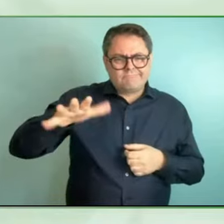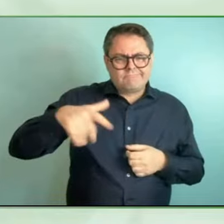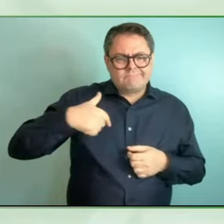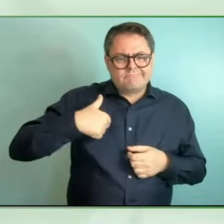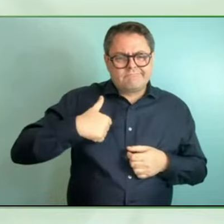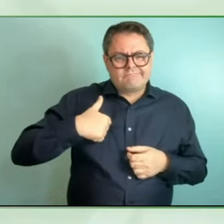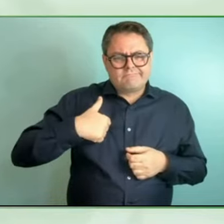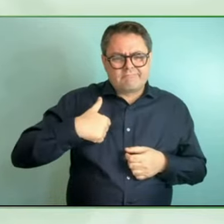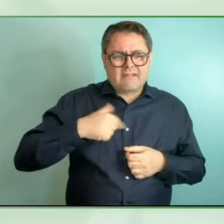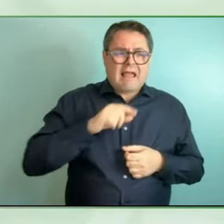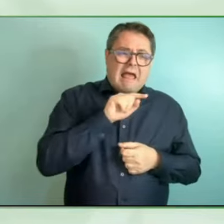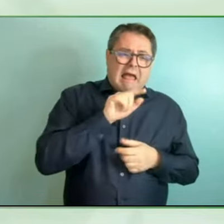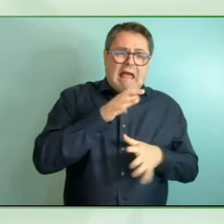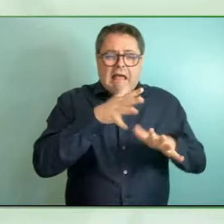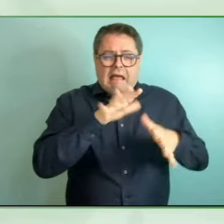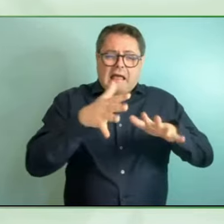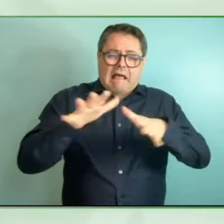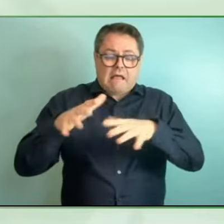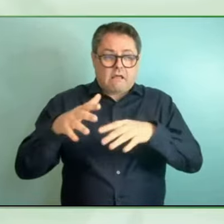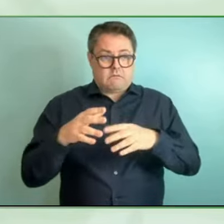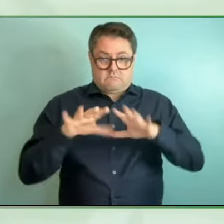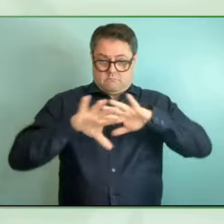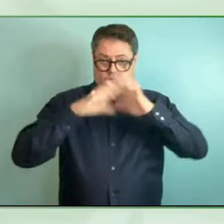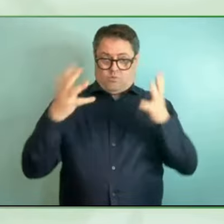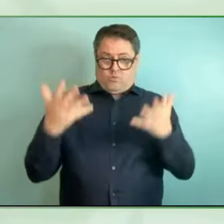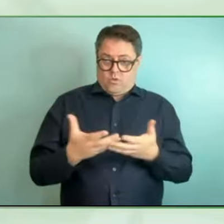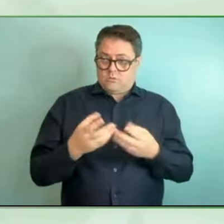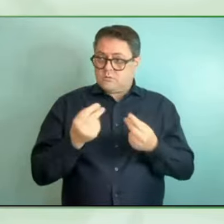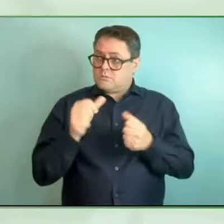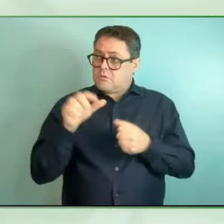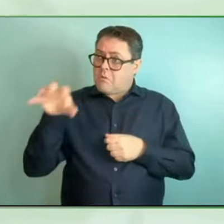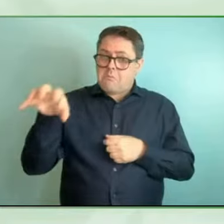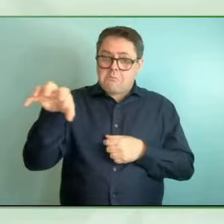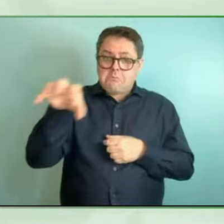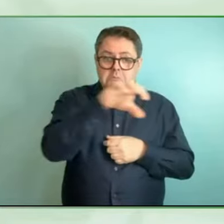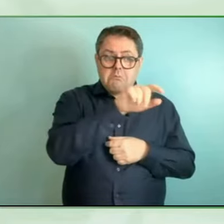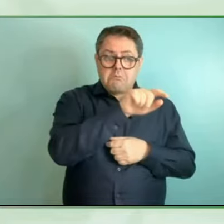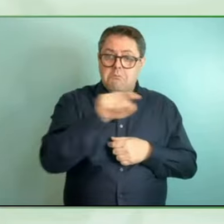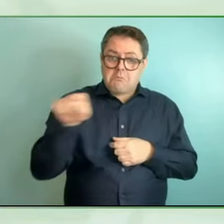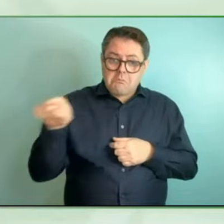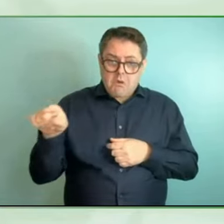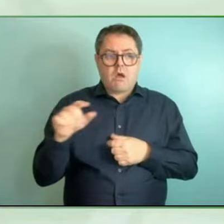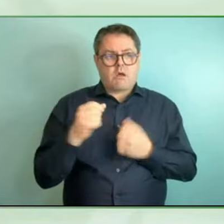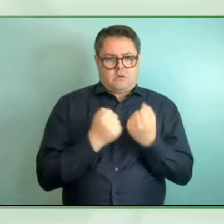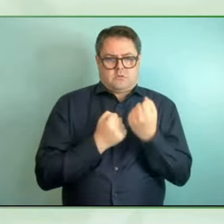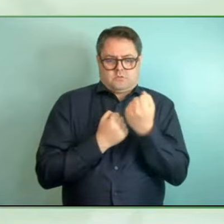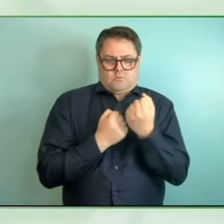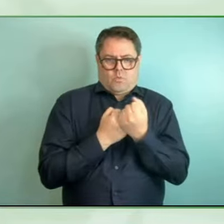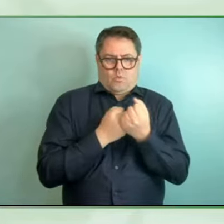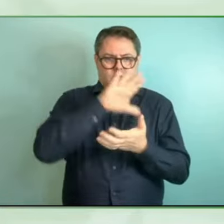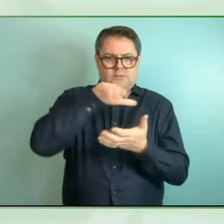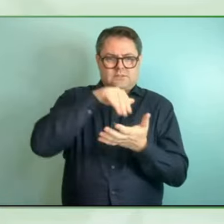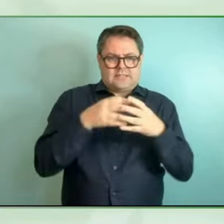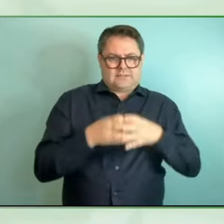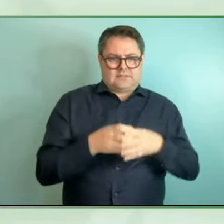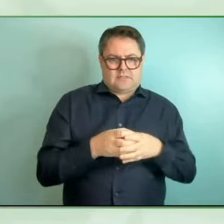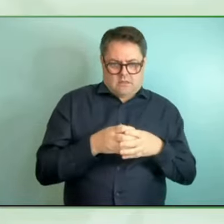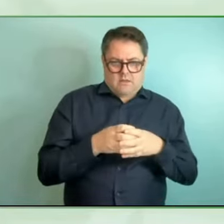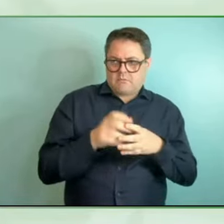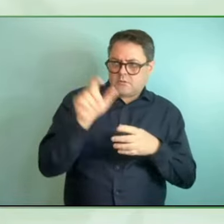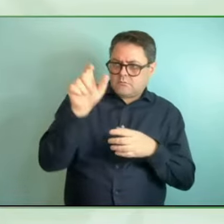In many countries, we have set up some support centers for students with disabilities who are doing a great